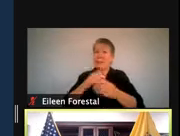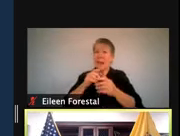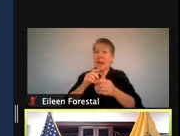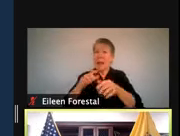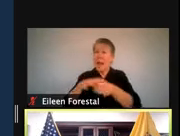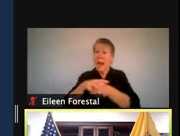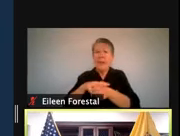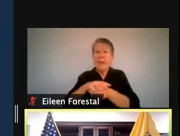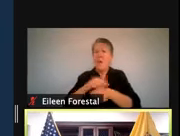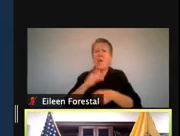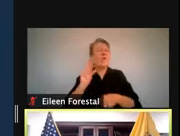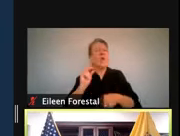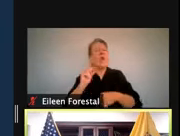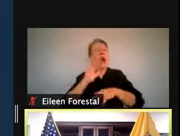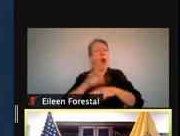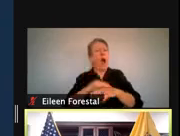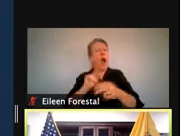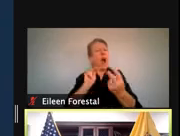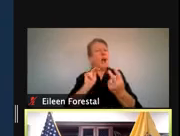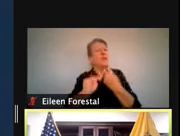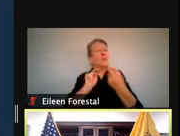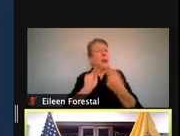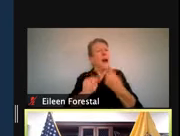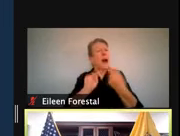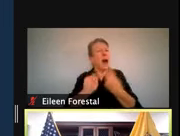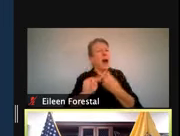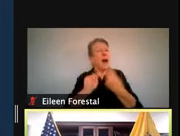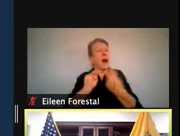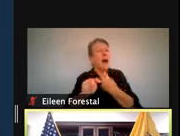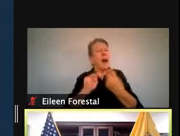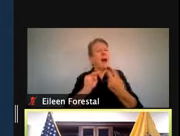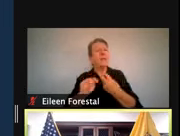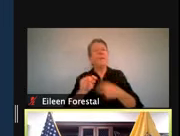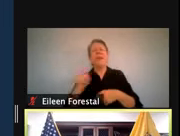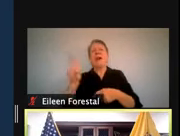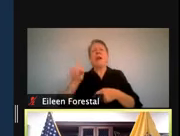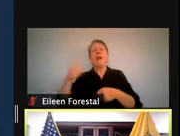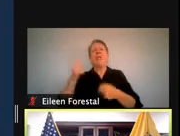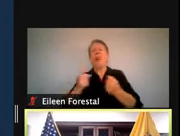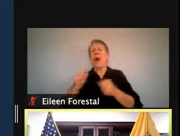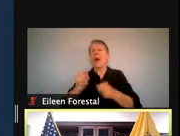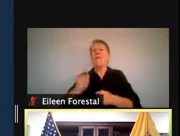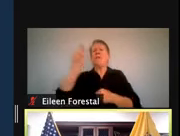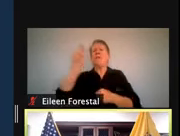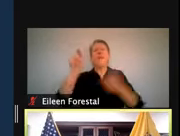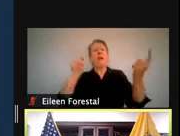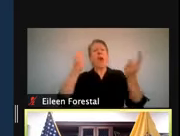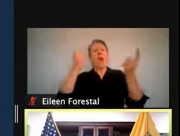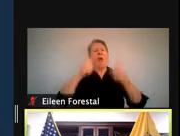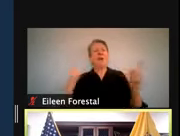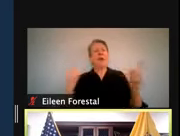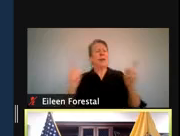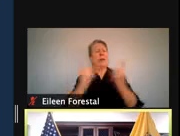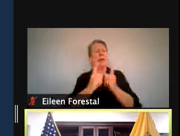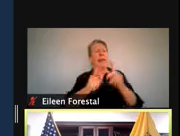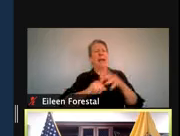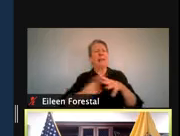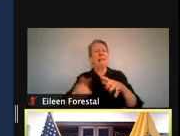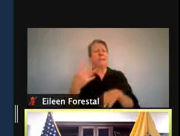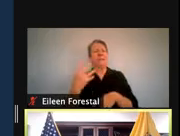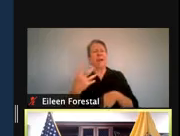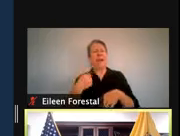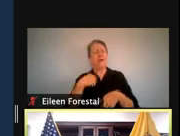and they met on the highway, on the turnpike at exit 5. And I think he